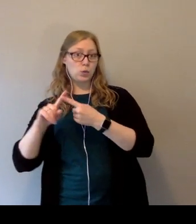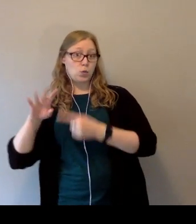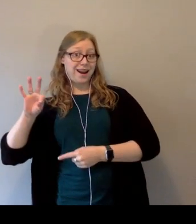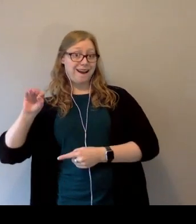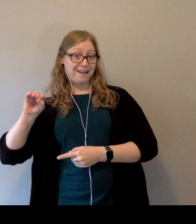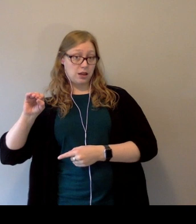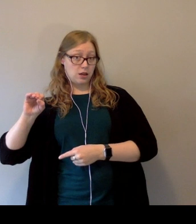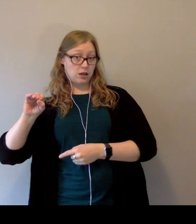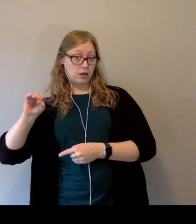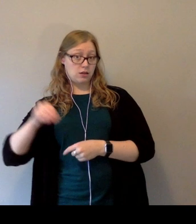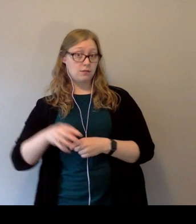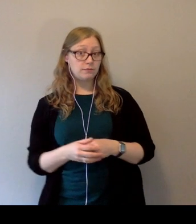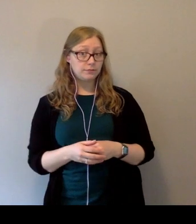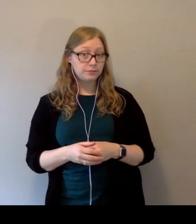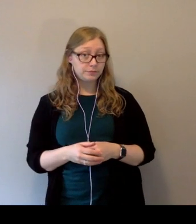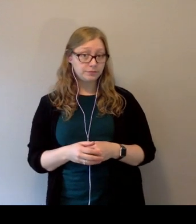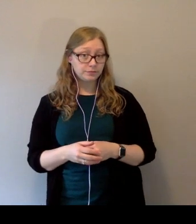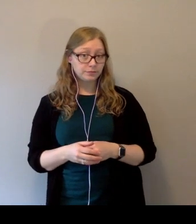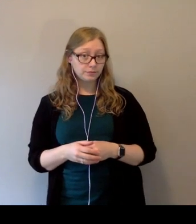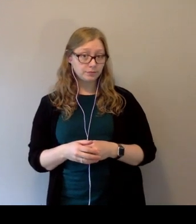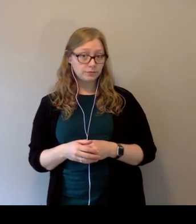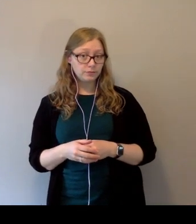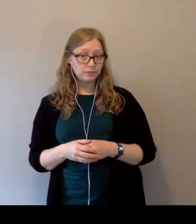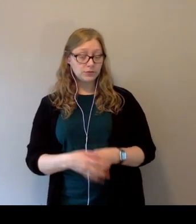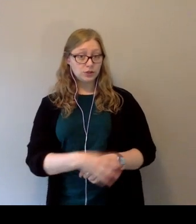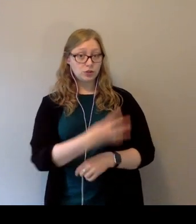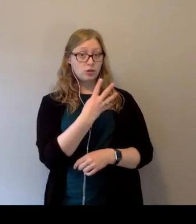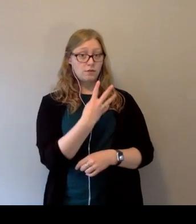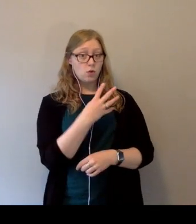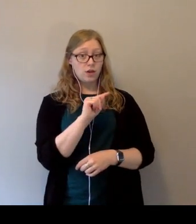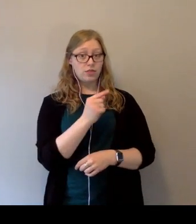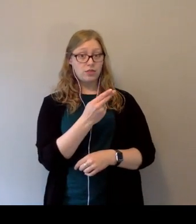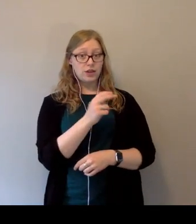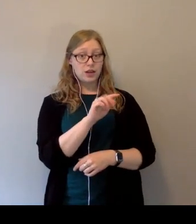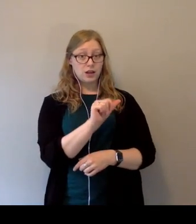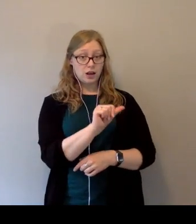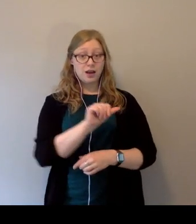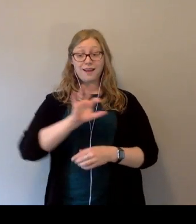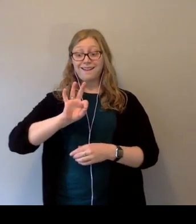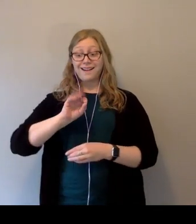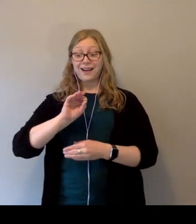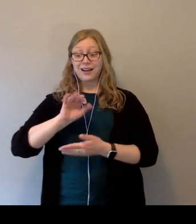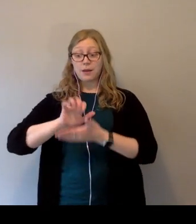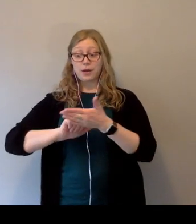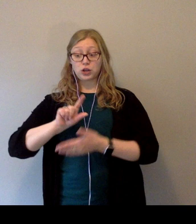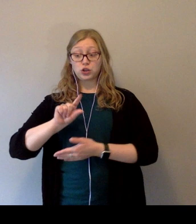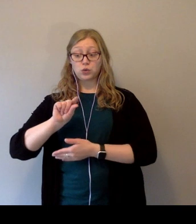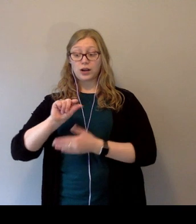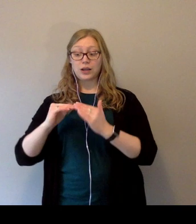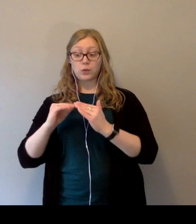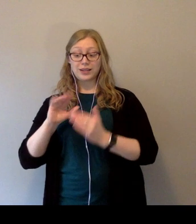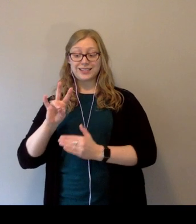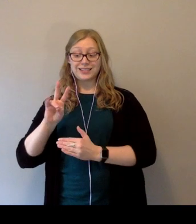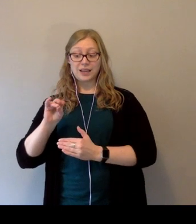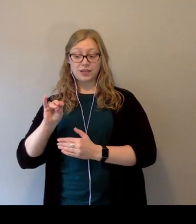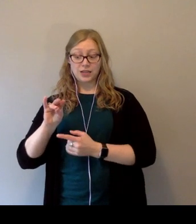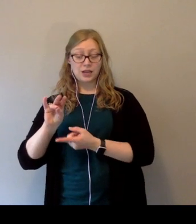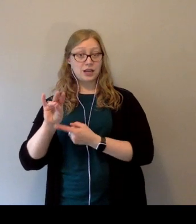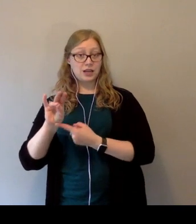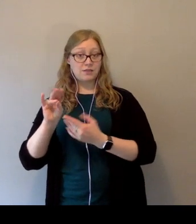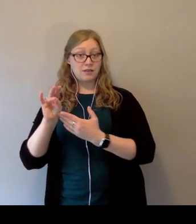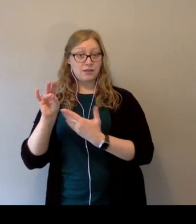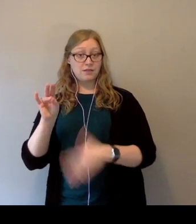theta, and then the 90 minus 20 is 70, and then we divide by 4. So 70 over